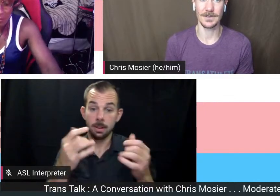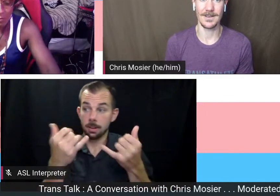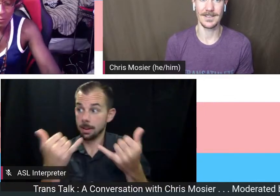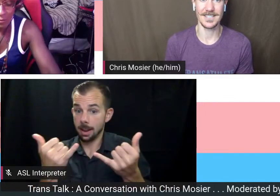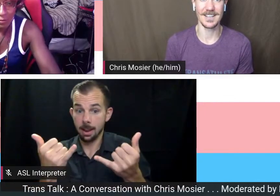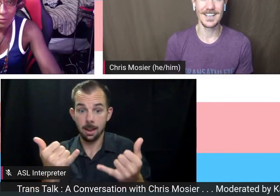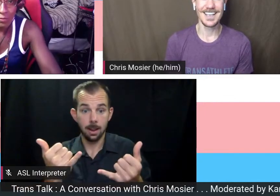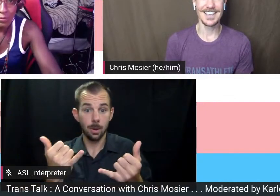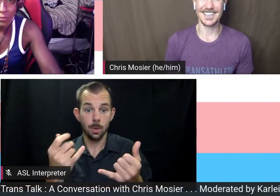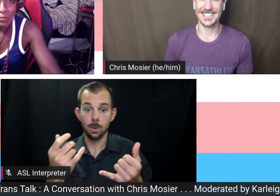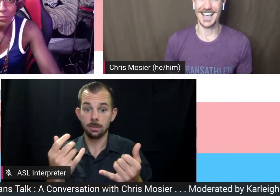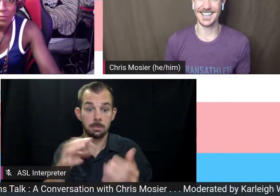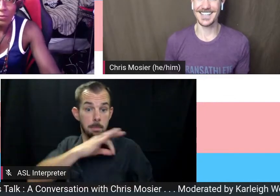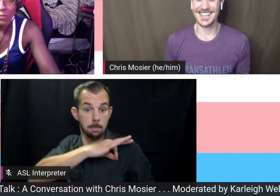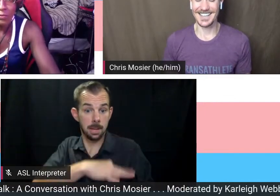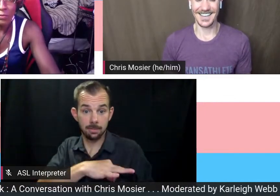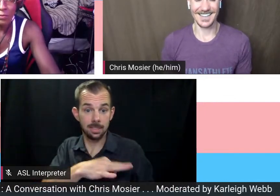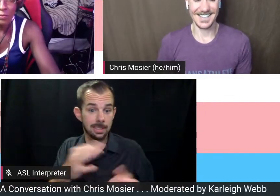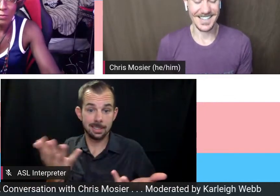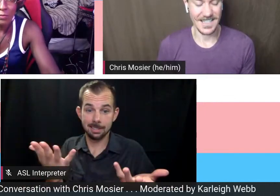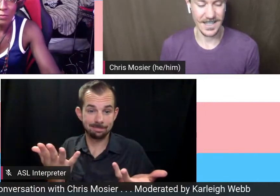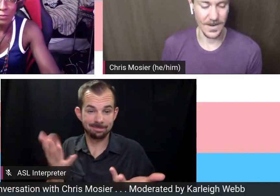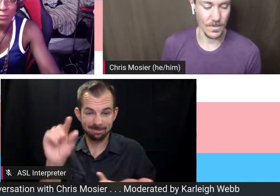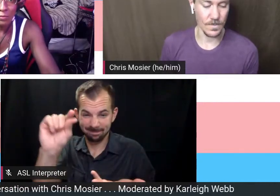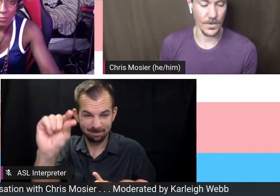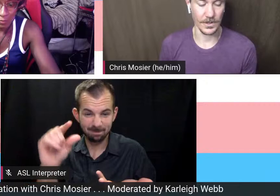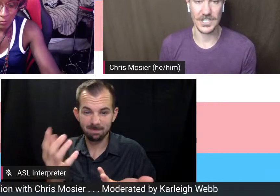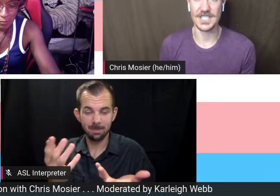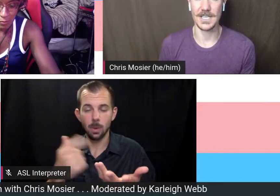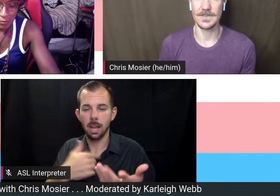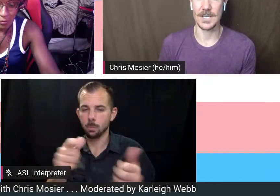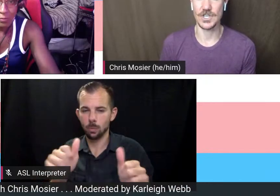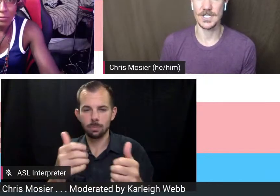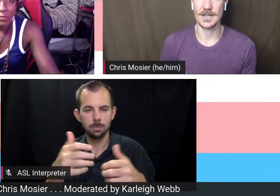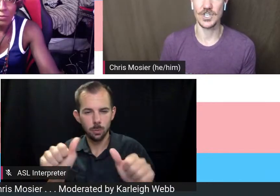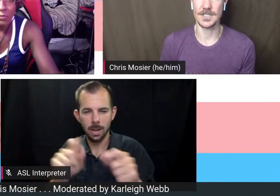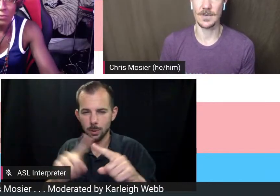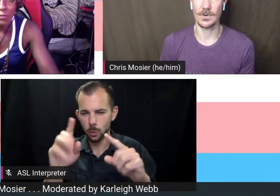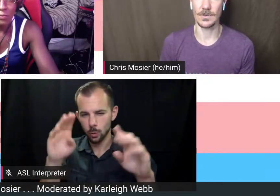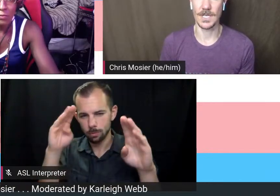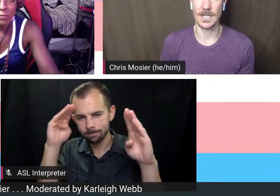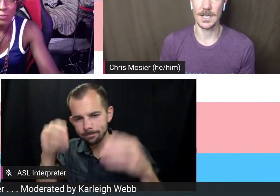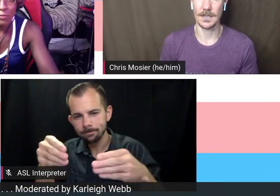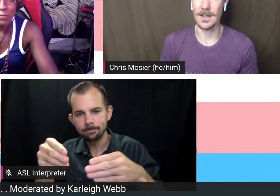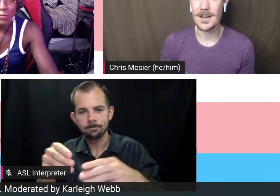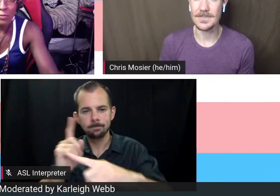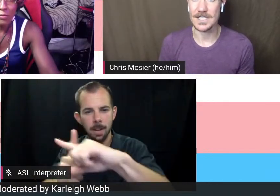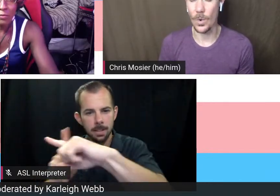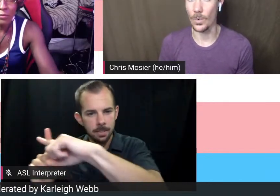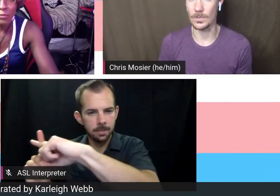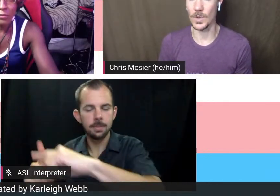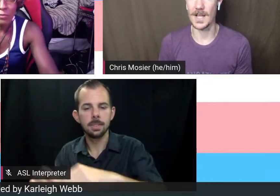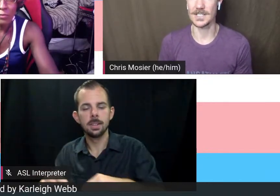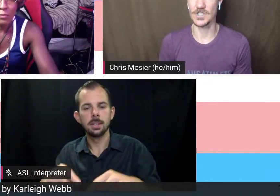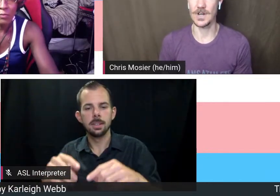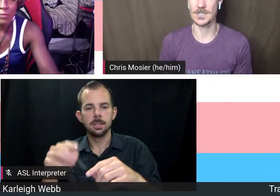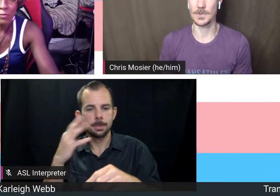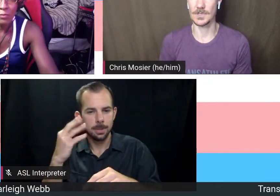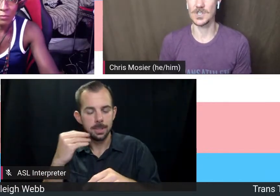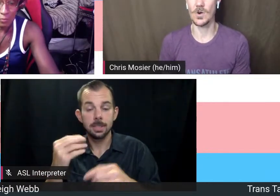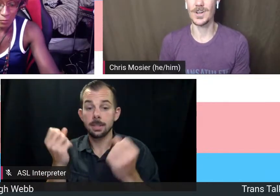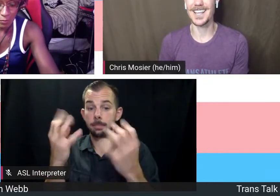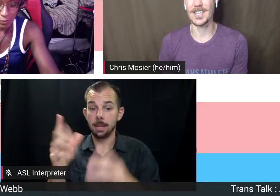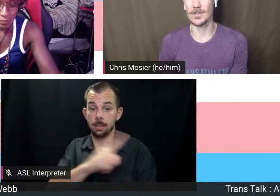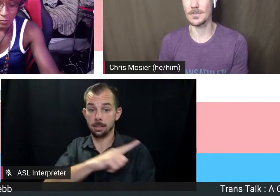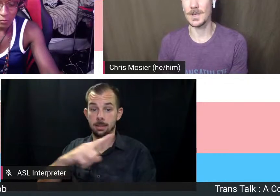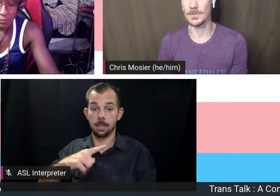for silver linings, is that, the legislative sessions got shut down early, and a lot of these horrible anti-trans